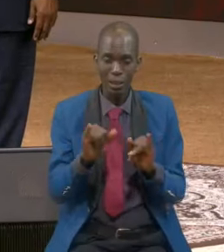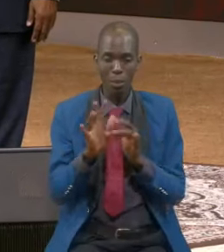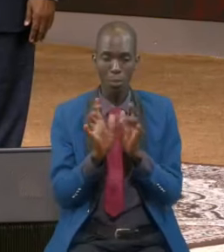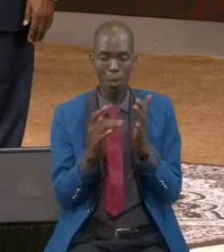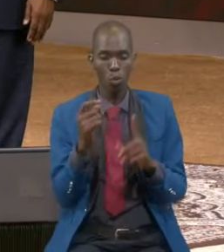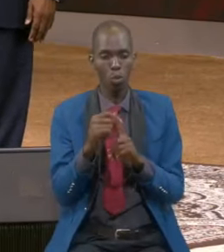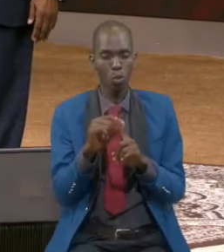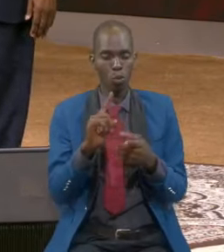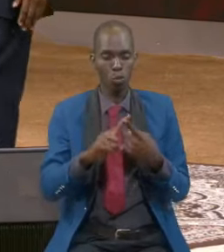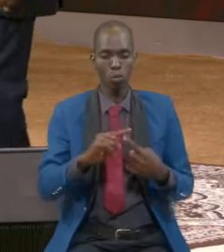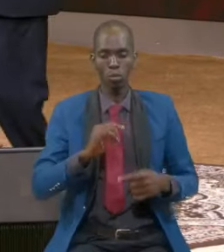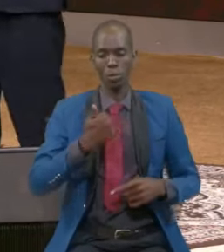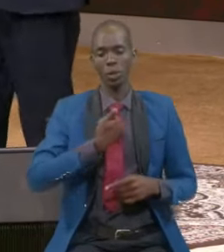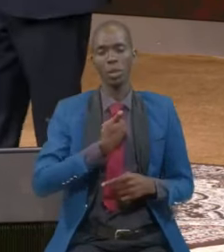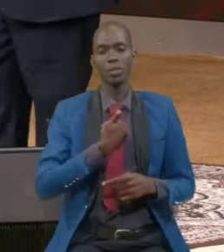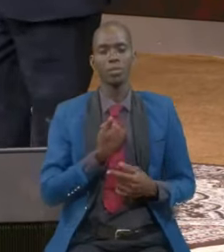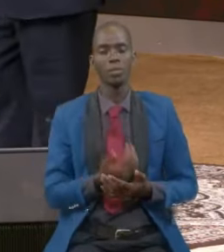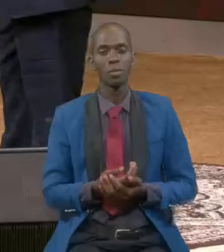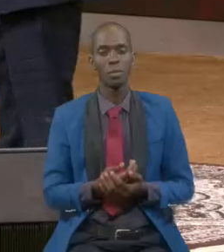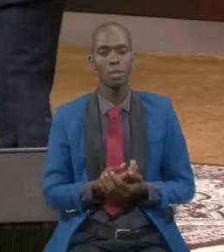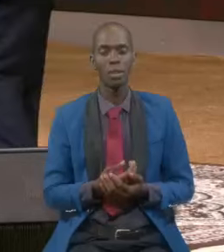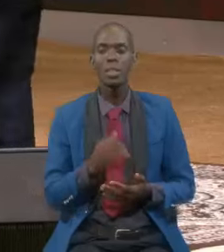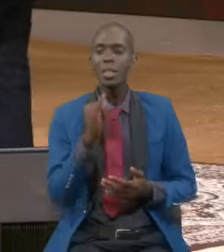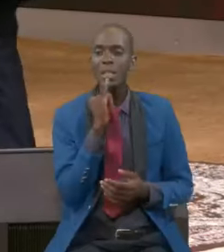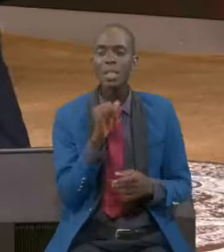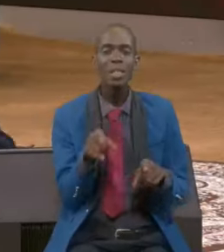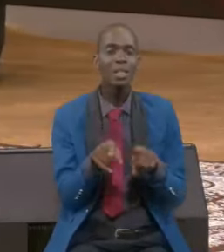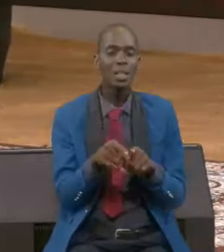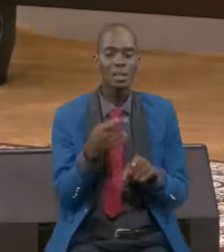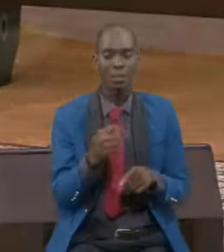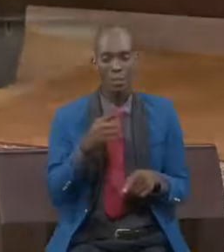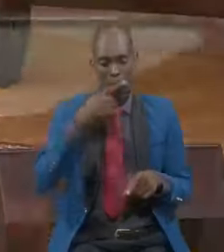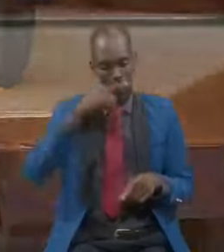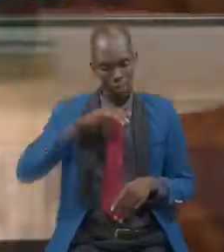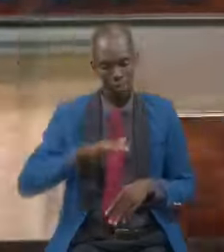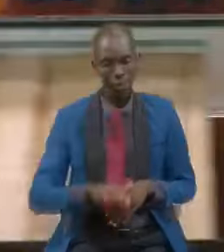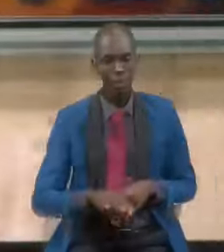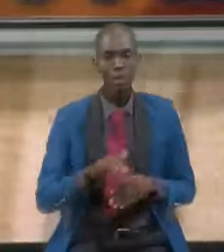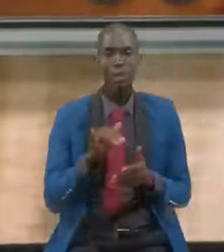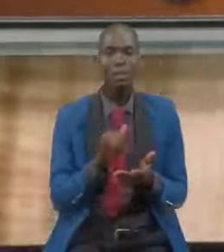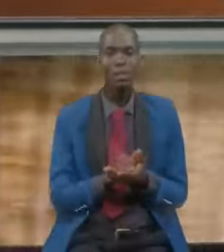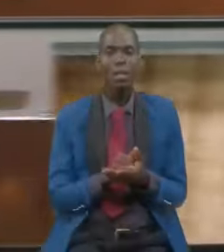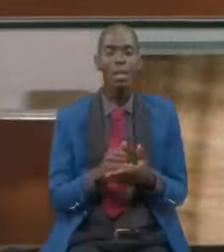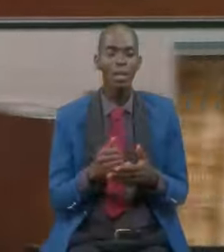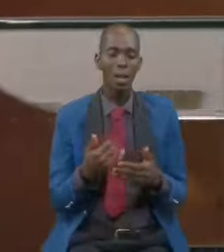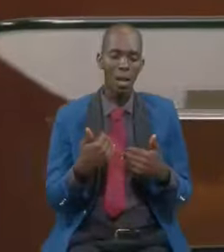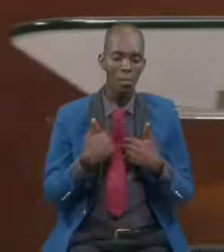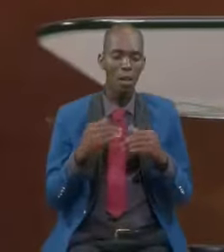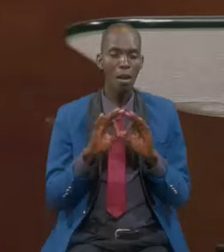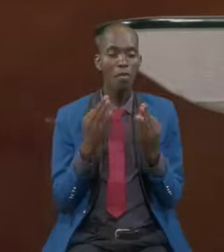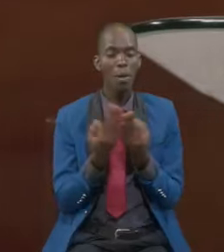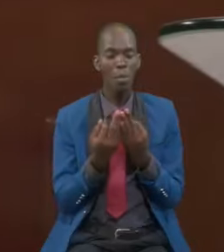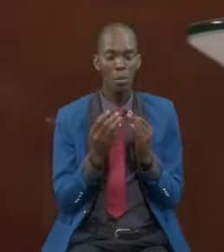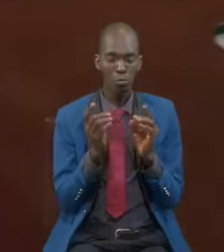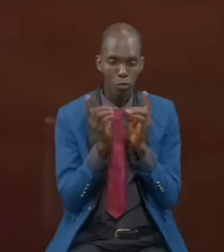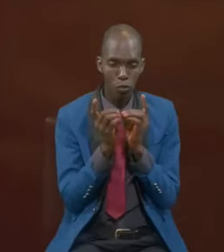to herself. It's like, you know, the little child, they're having family devotion and the